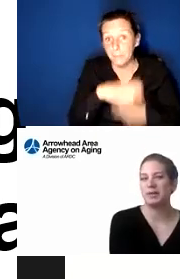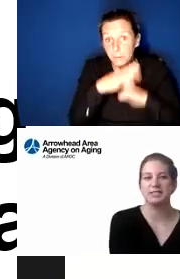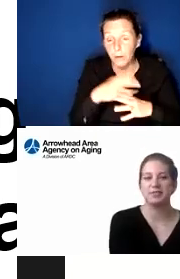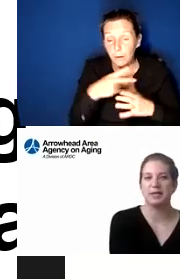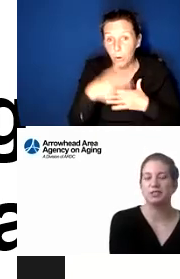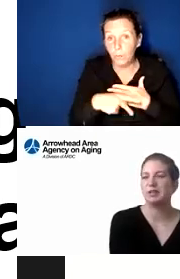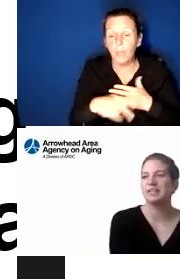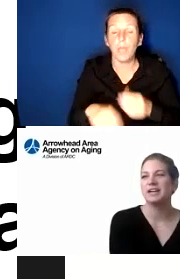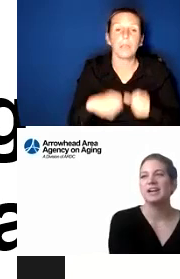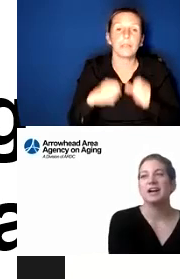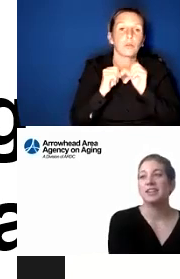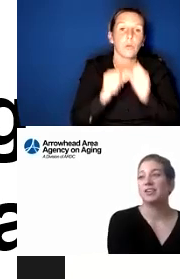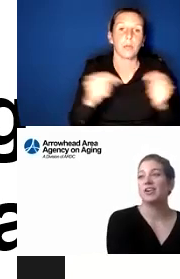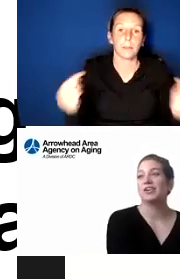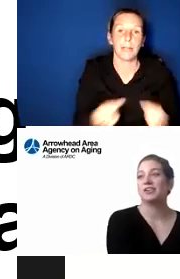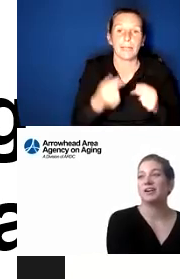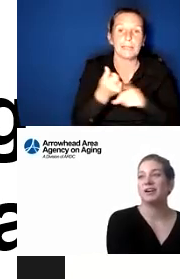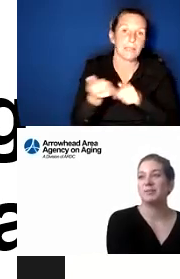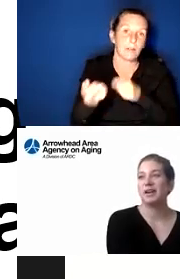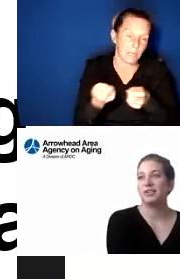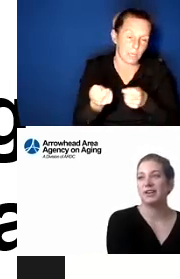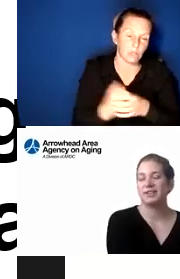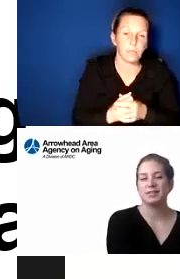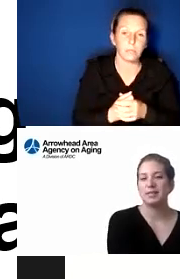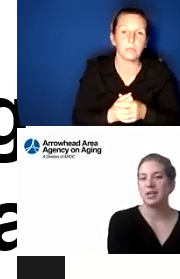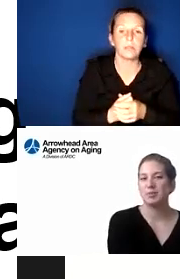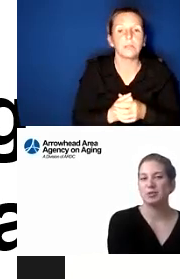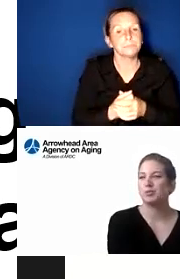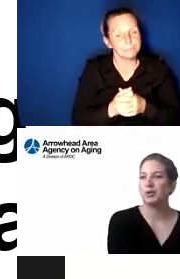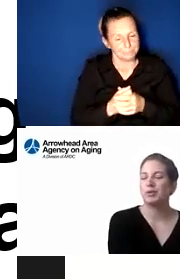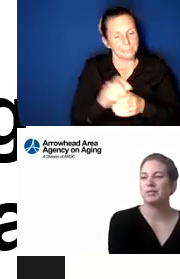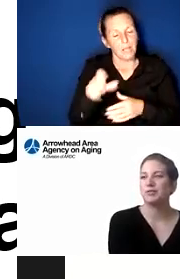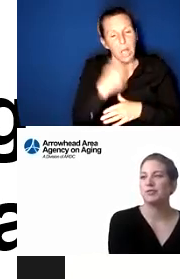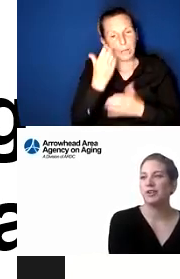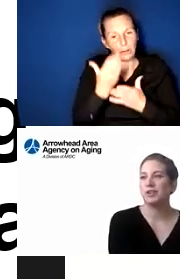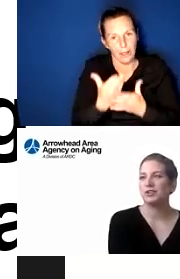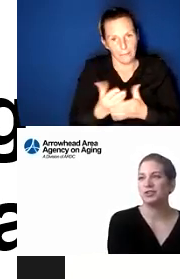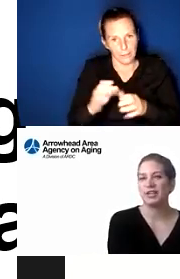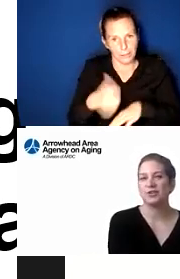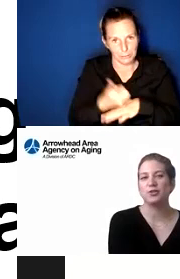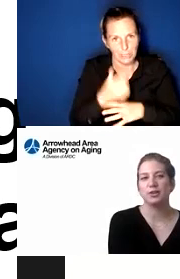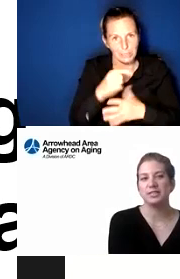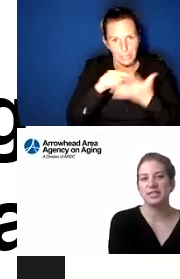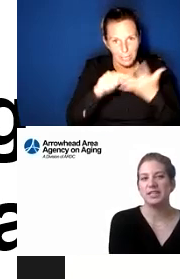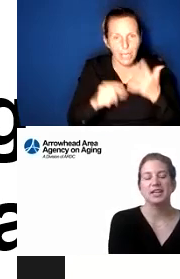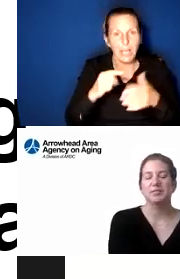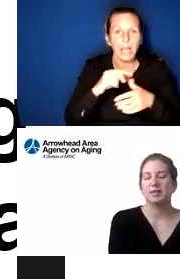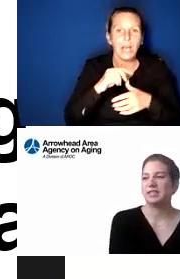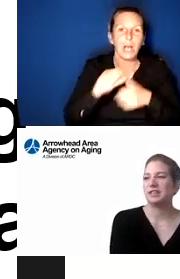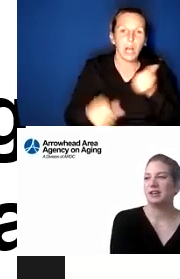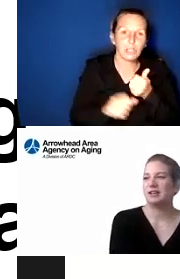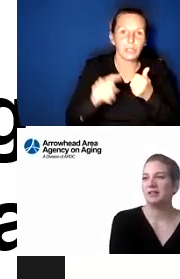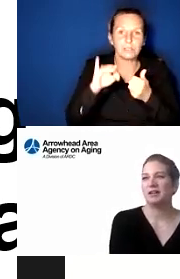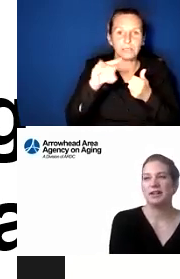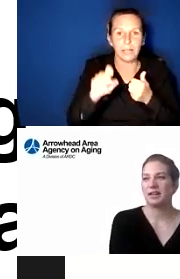chronic pain self-management. There are other evidence-based health promotion programs that fall under Title 3D, but